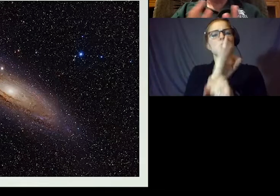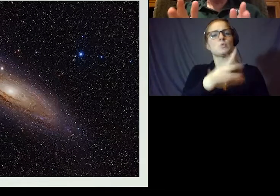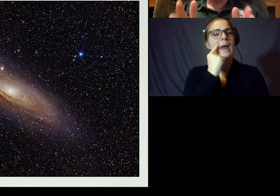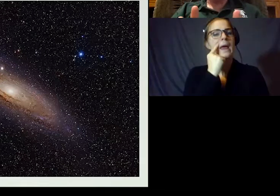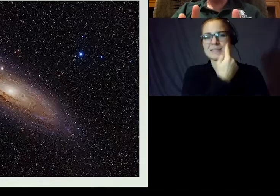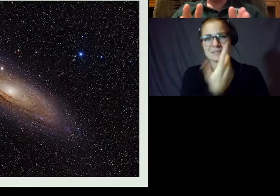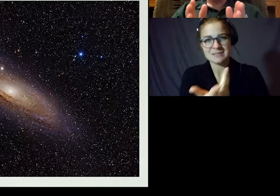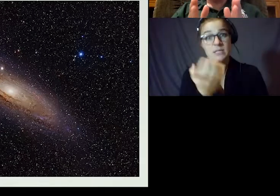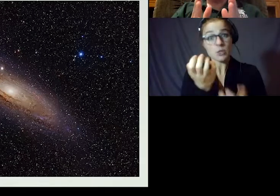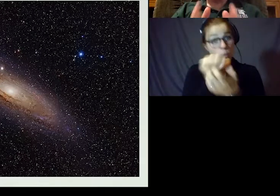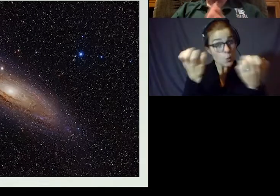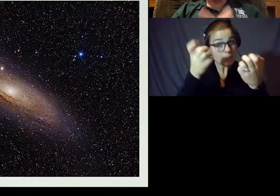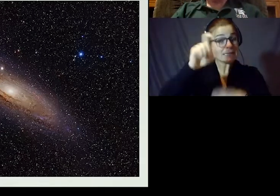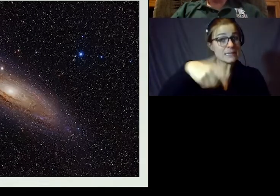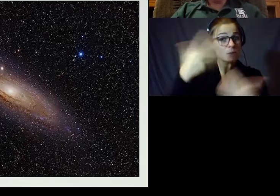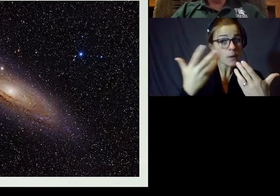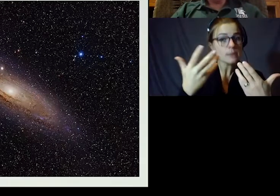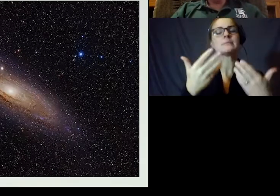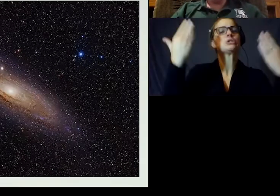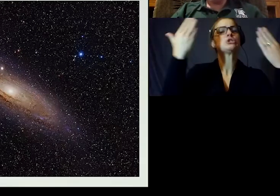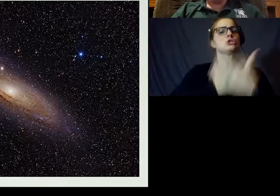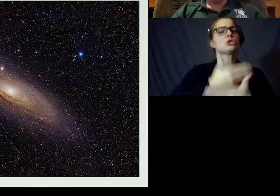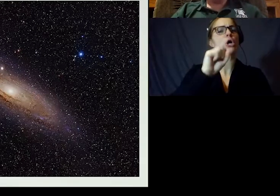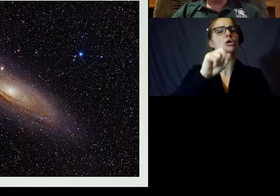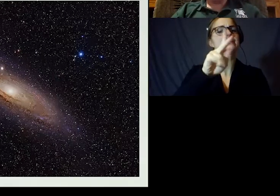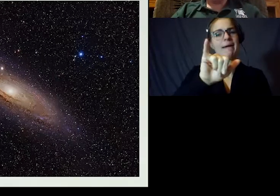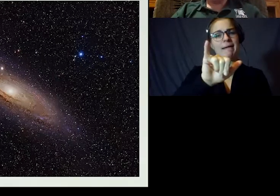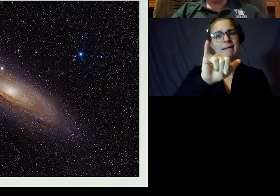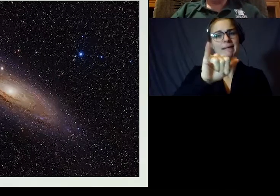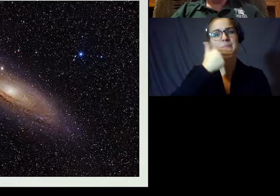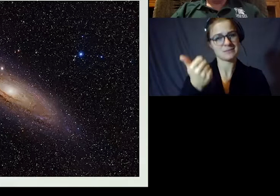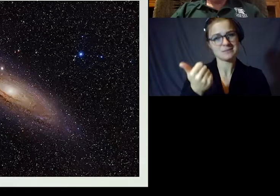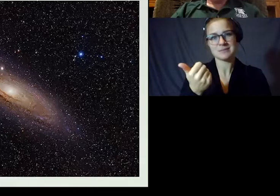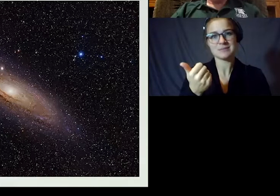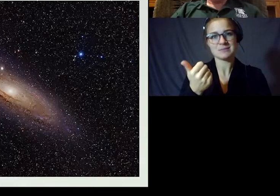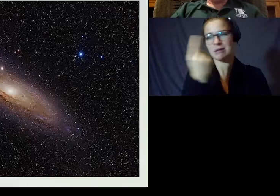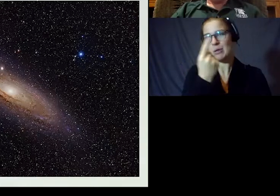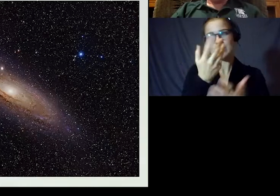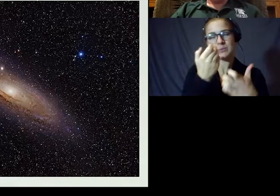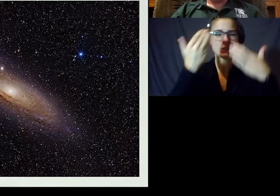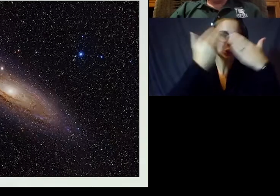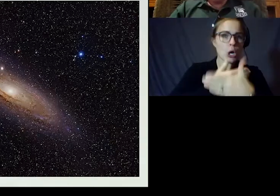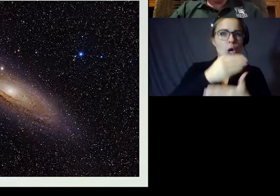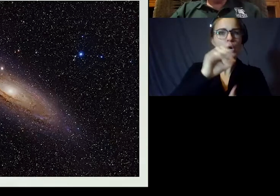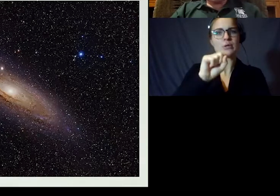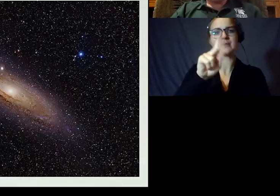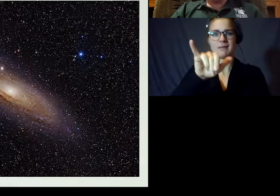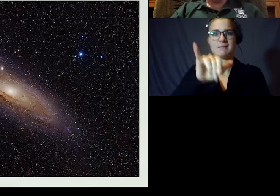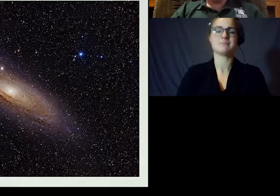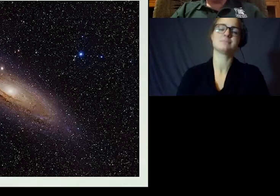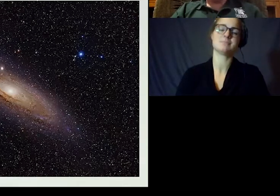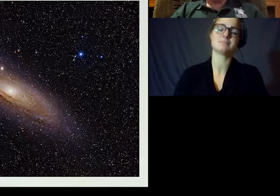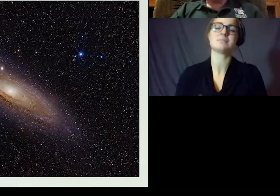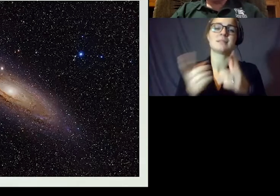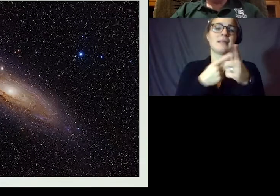the equipment you need is a dark sky. You always want a dark sky, and that way you'll see